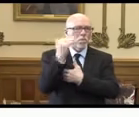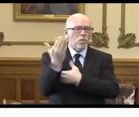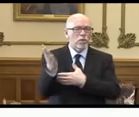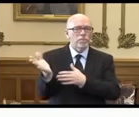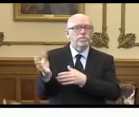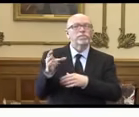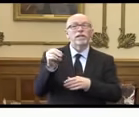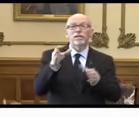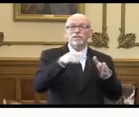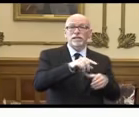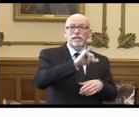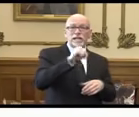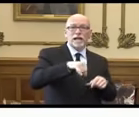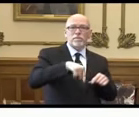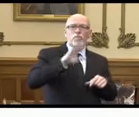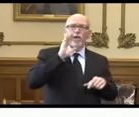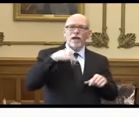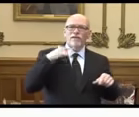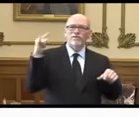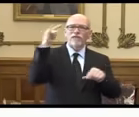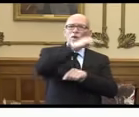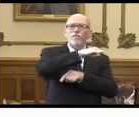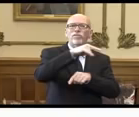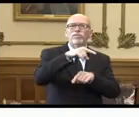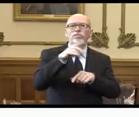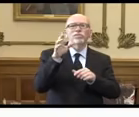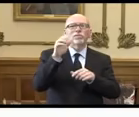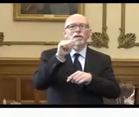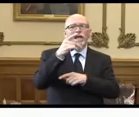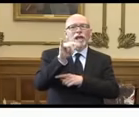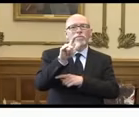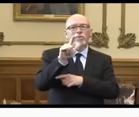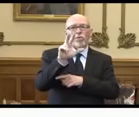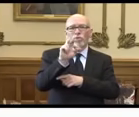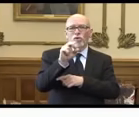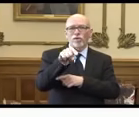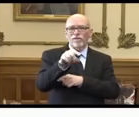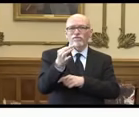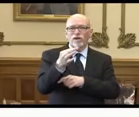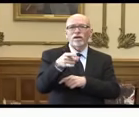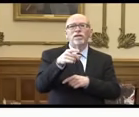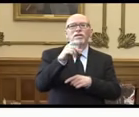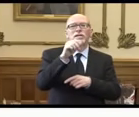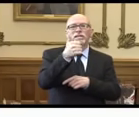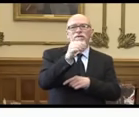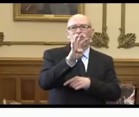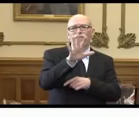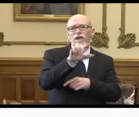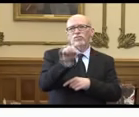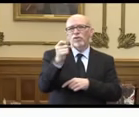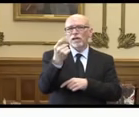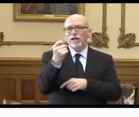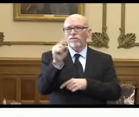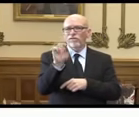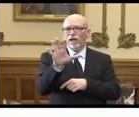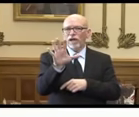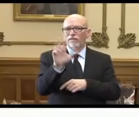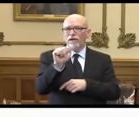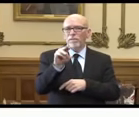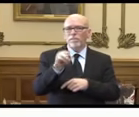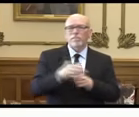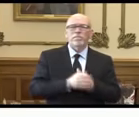and an Indianapolis flyover will be on Thursday, April the 30th between 10:45 and 11:05